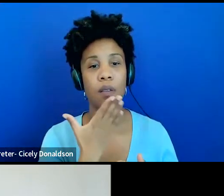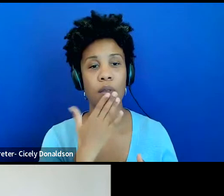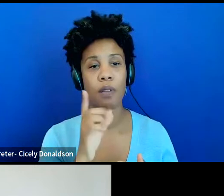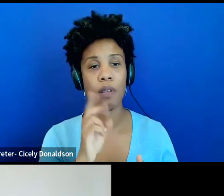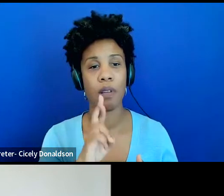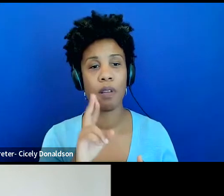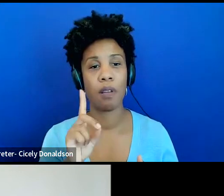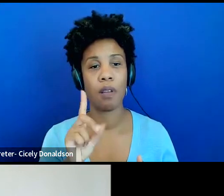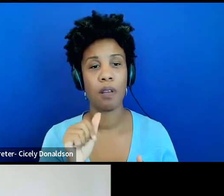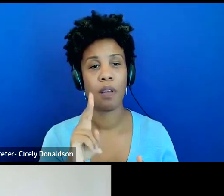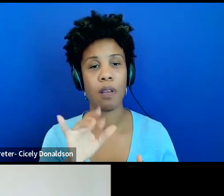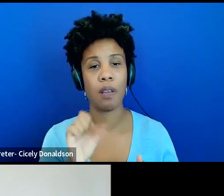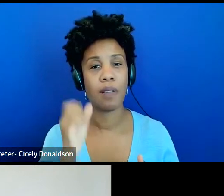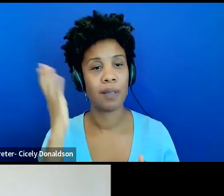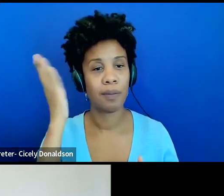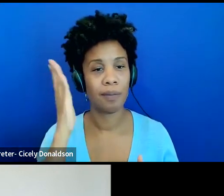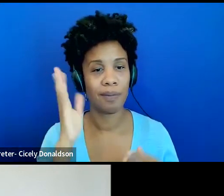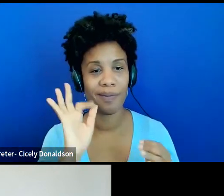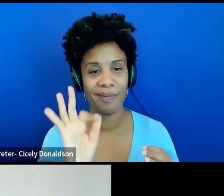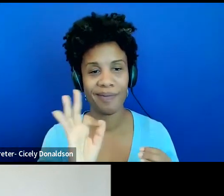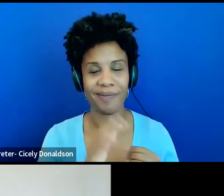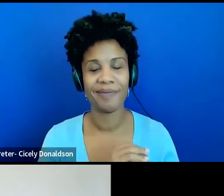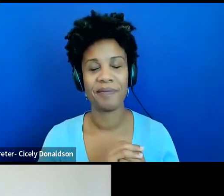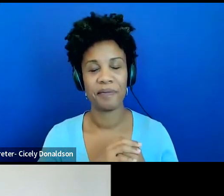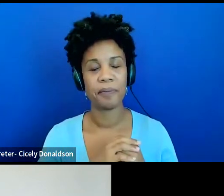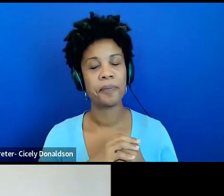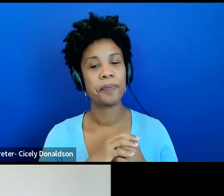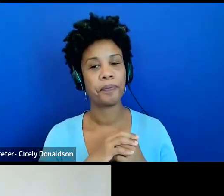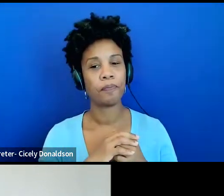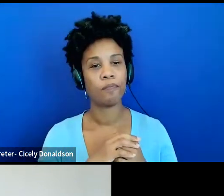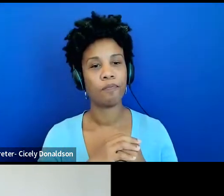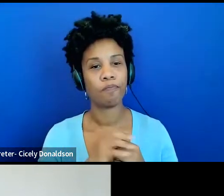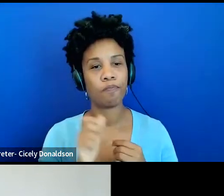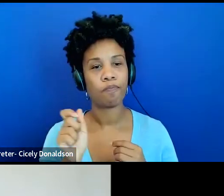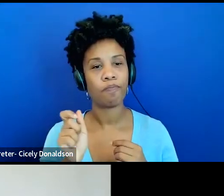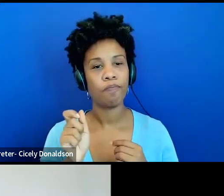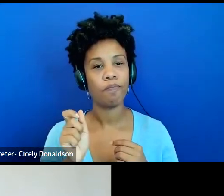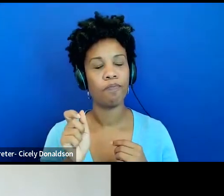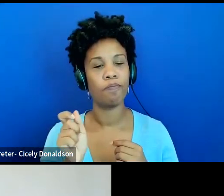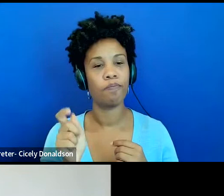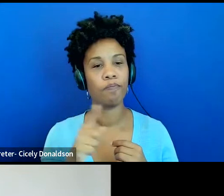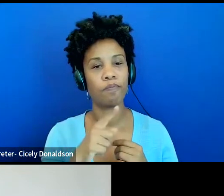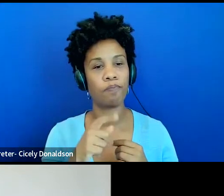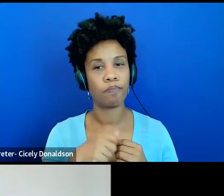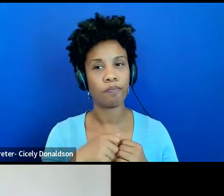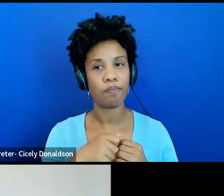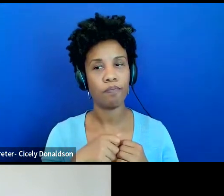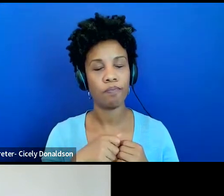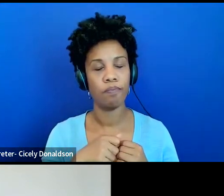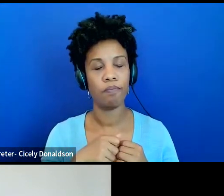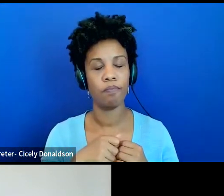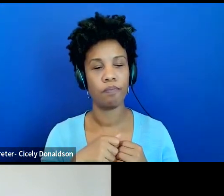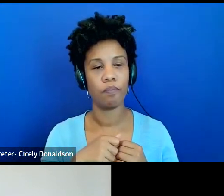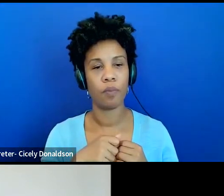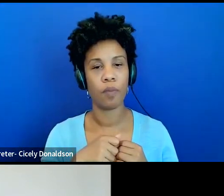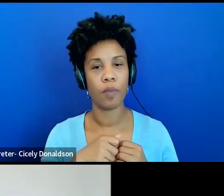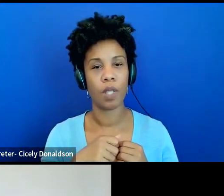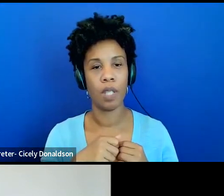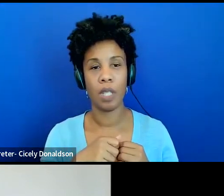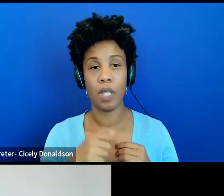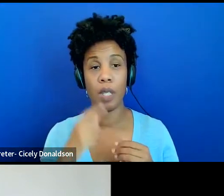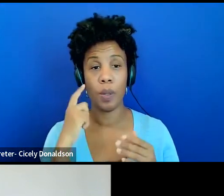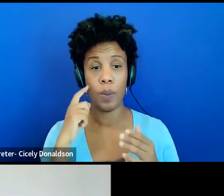for that presentation. The question on employment, the unemployment rate is